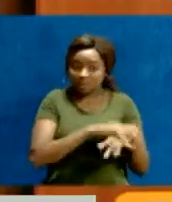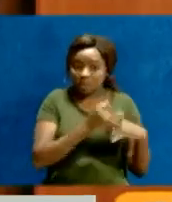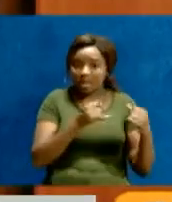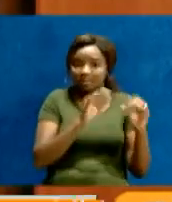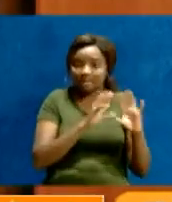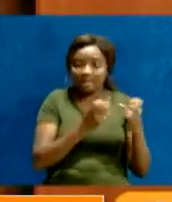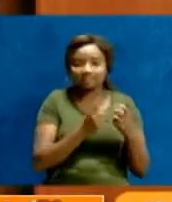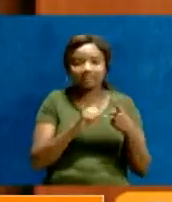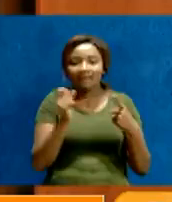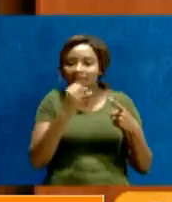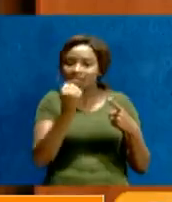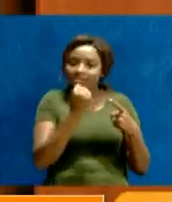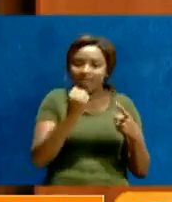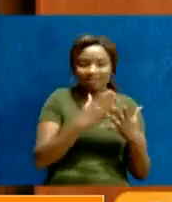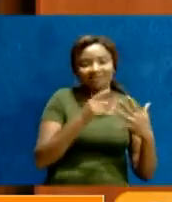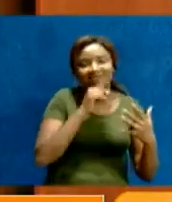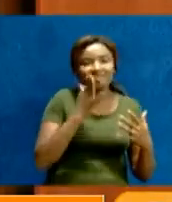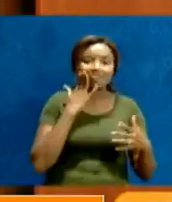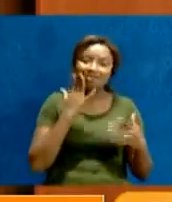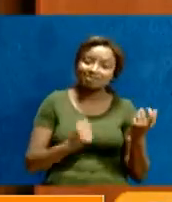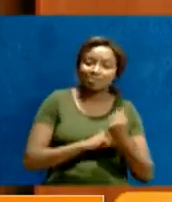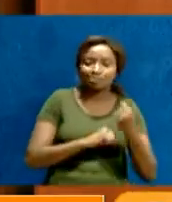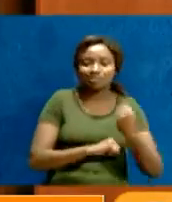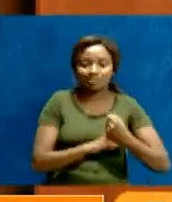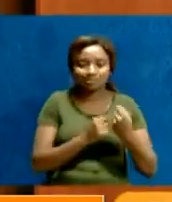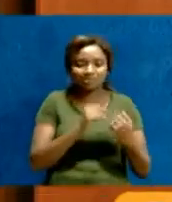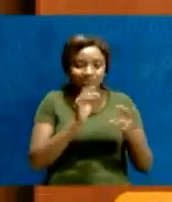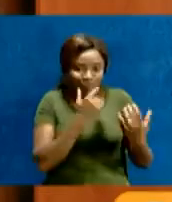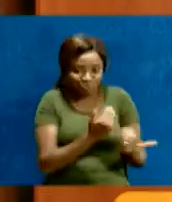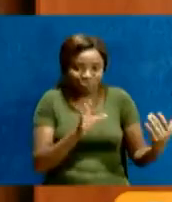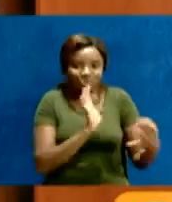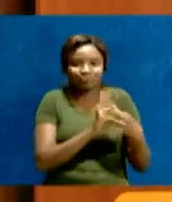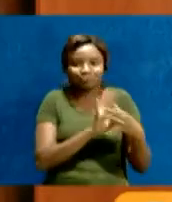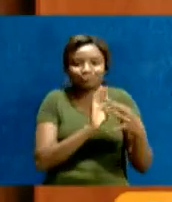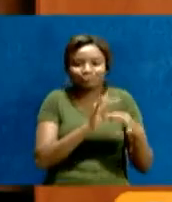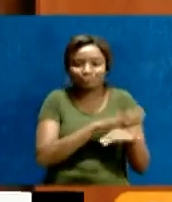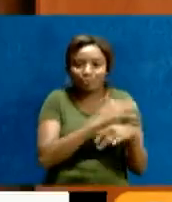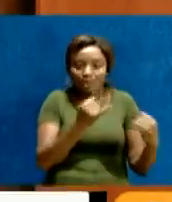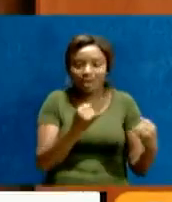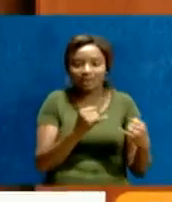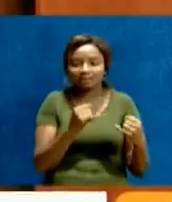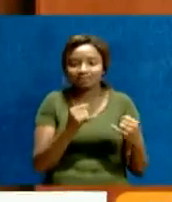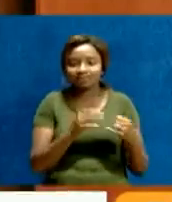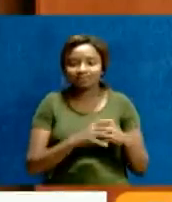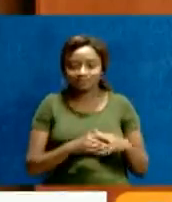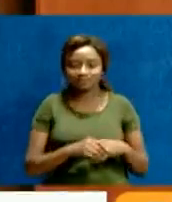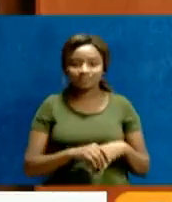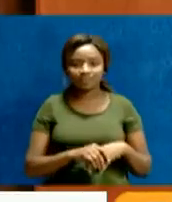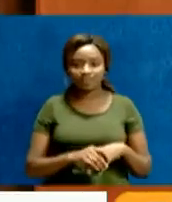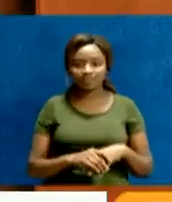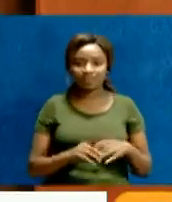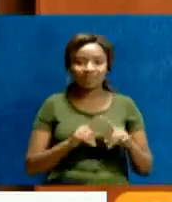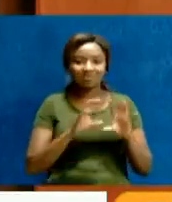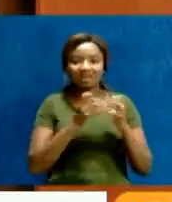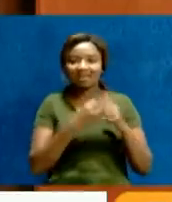of May. Some parents were active, others were not active. When the class teachers tried to consult, especially the class 8 parents, they